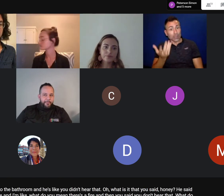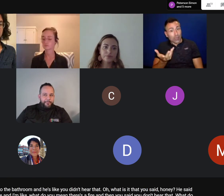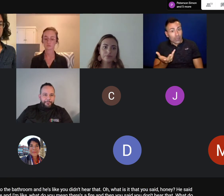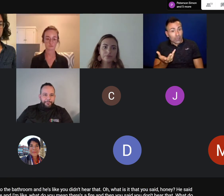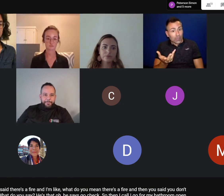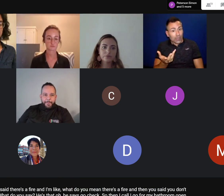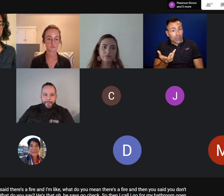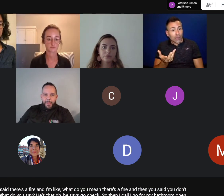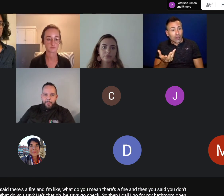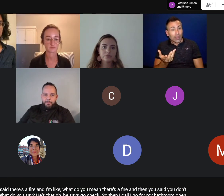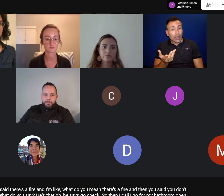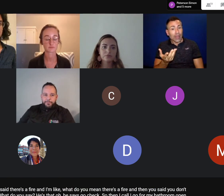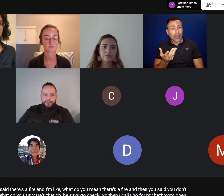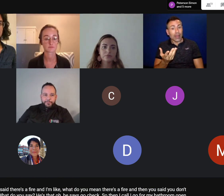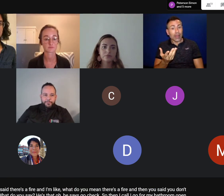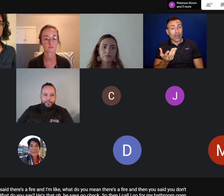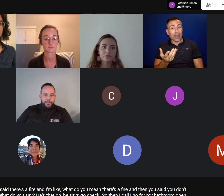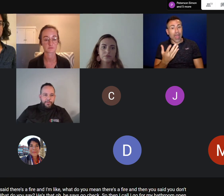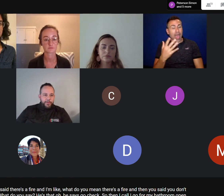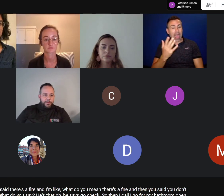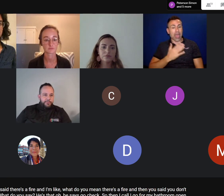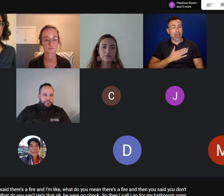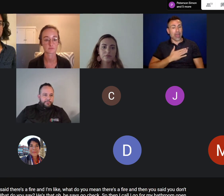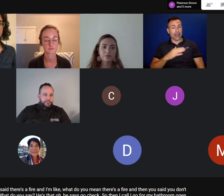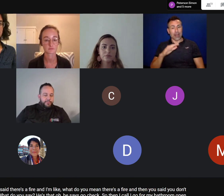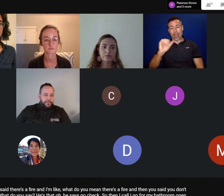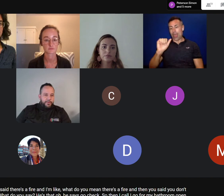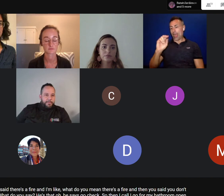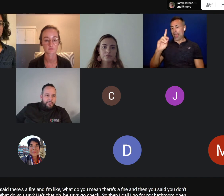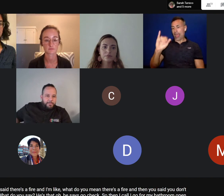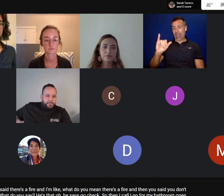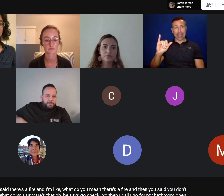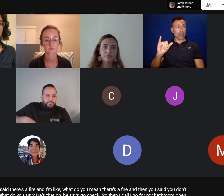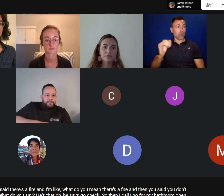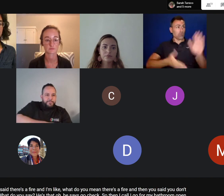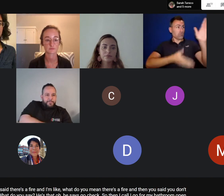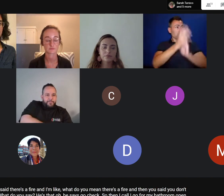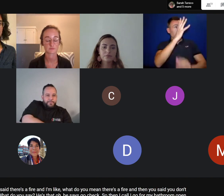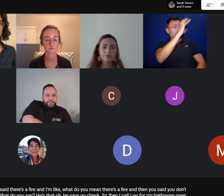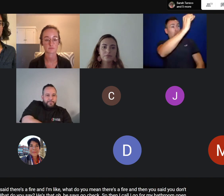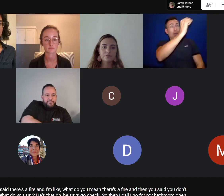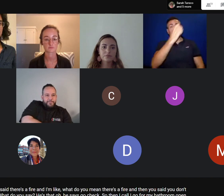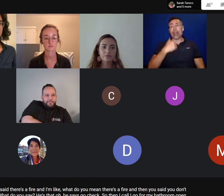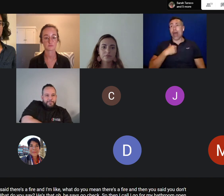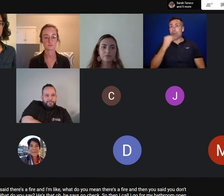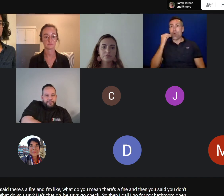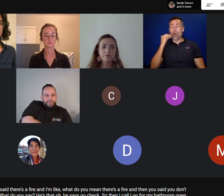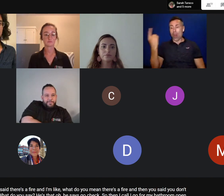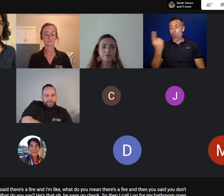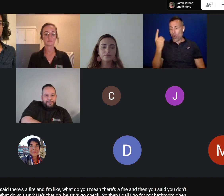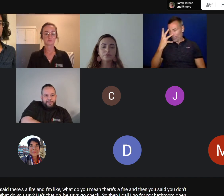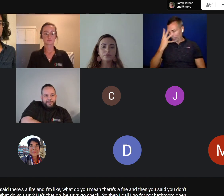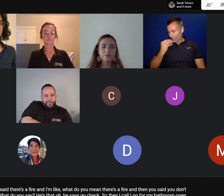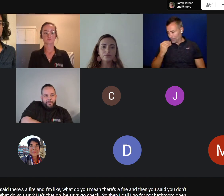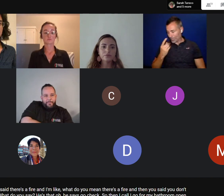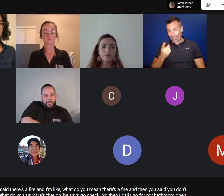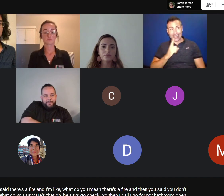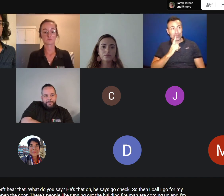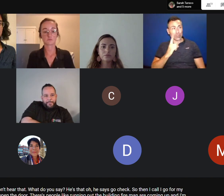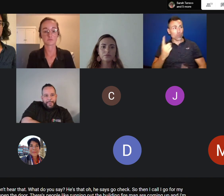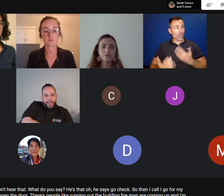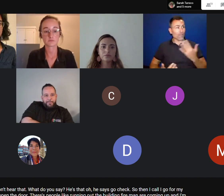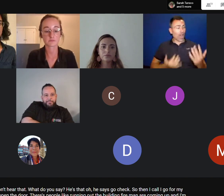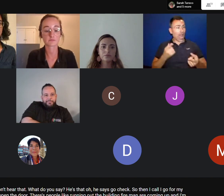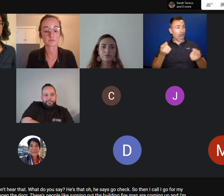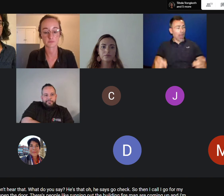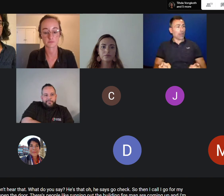Andy had gone out to hang out with his friends and there was a real fire and I was sleeping,